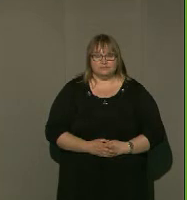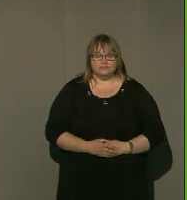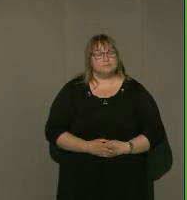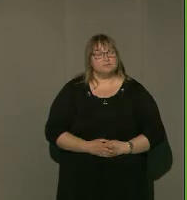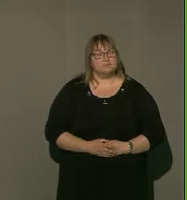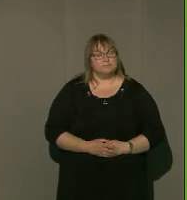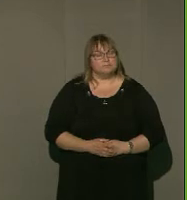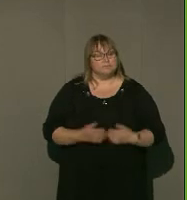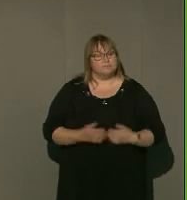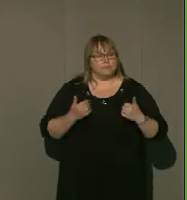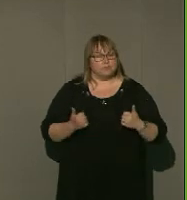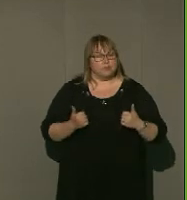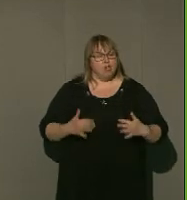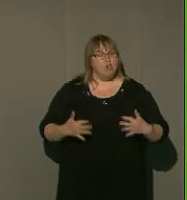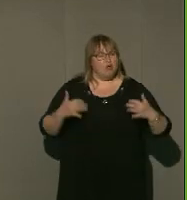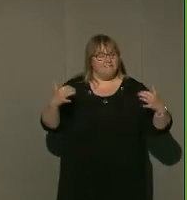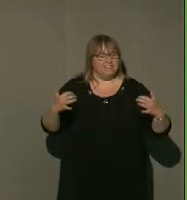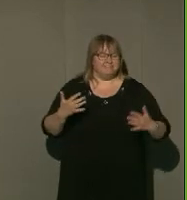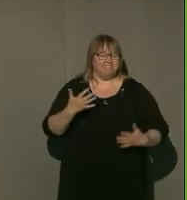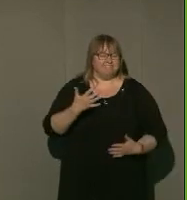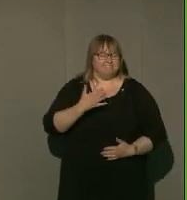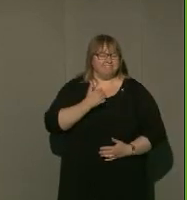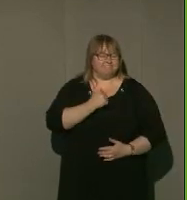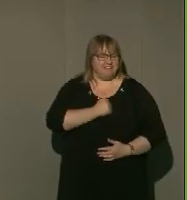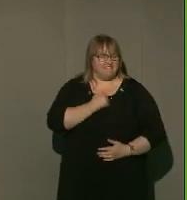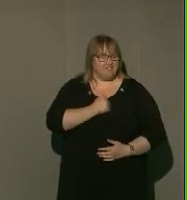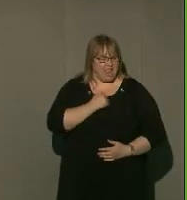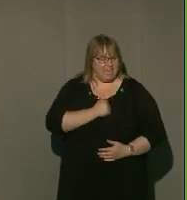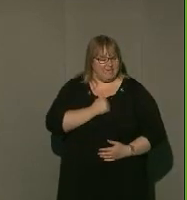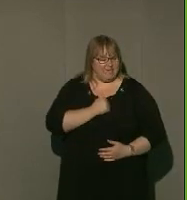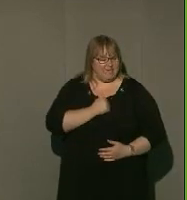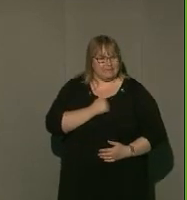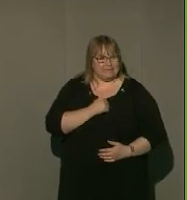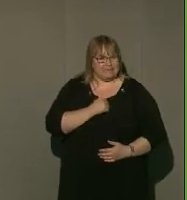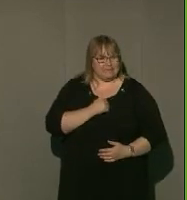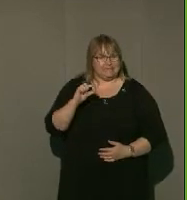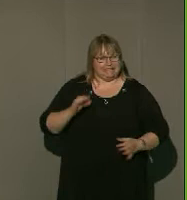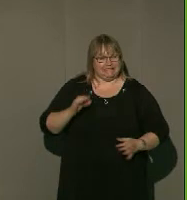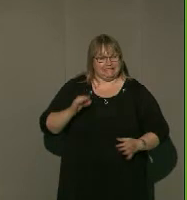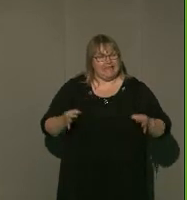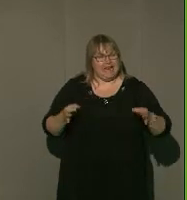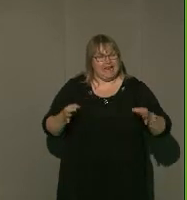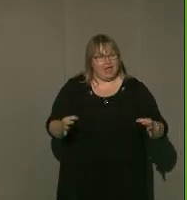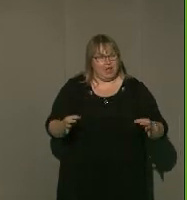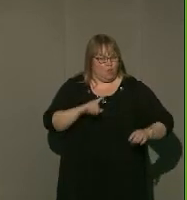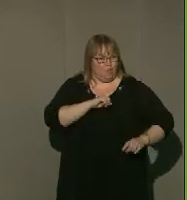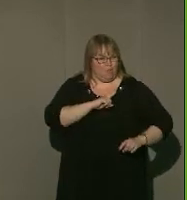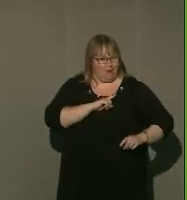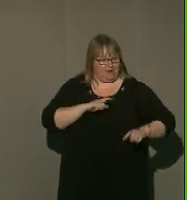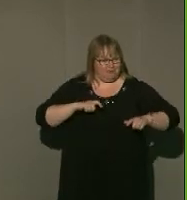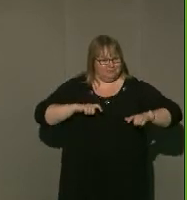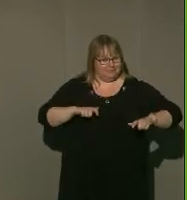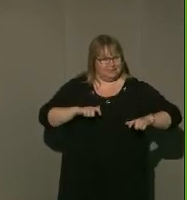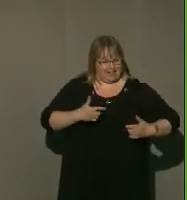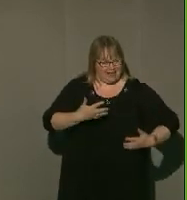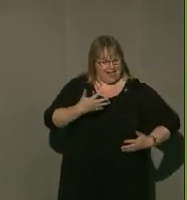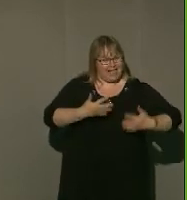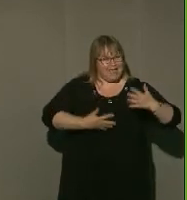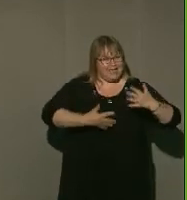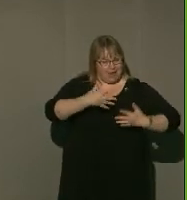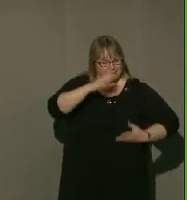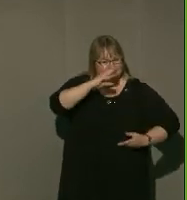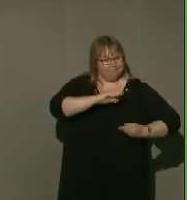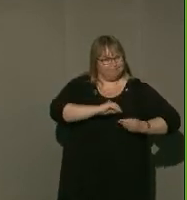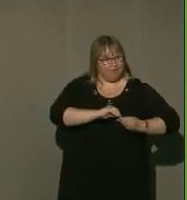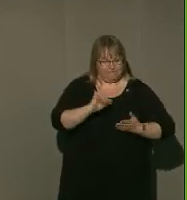Okay, right, conference, I'm afraid we now have a slight delay while they finish counting the ballot, because until we have the result of